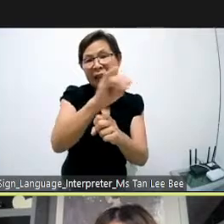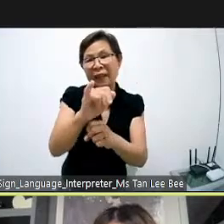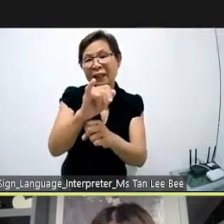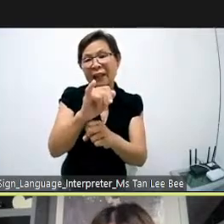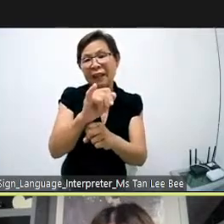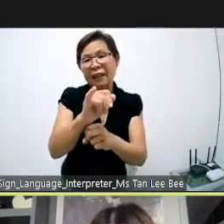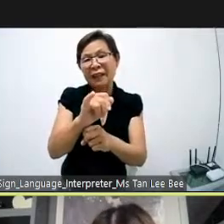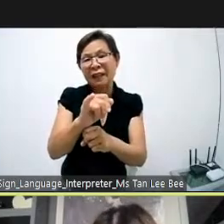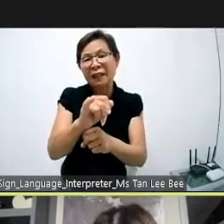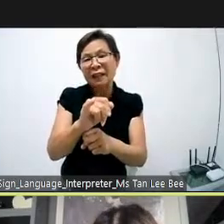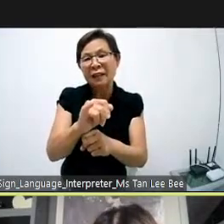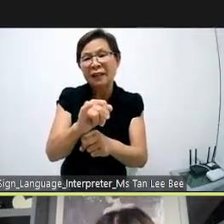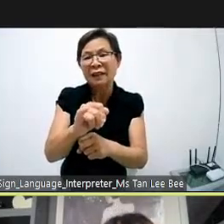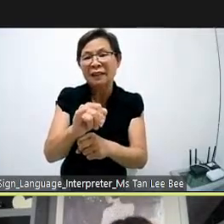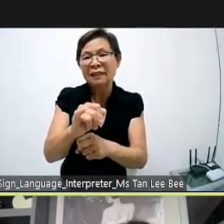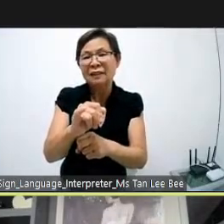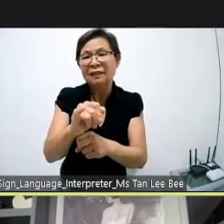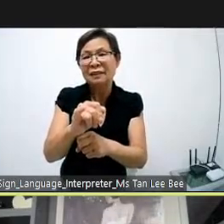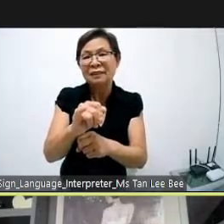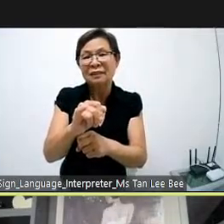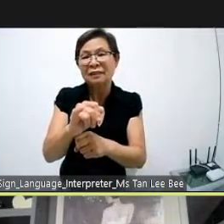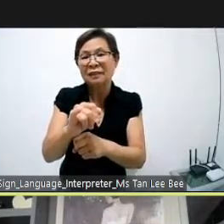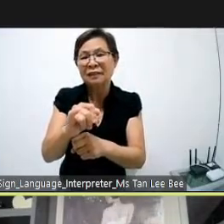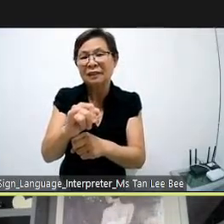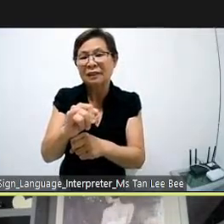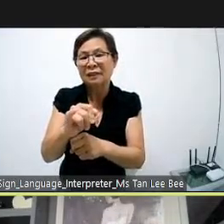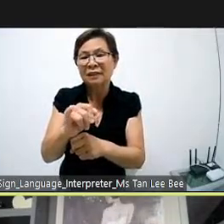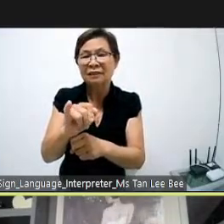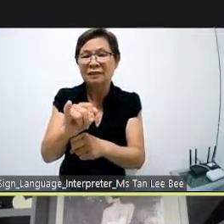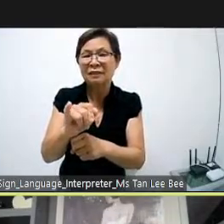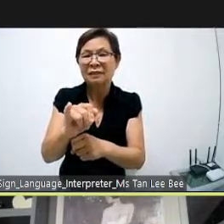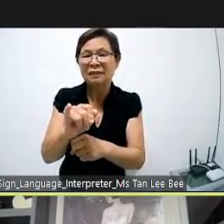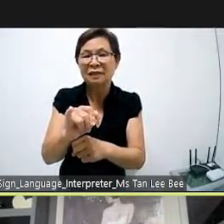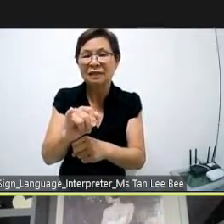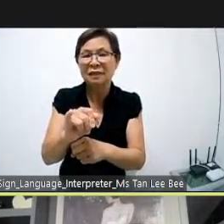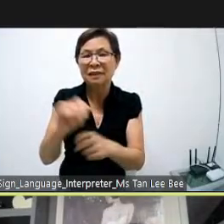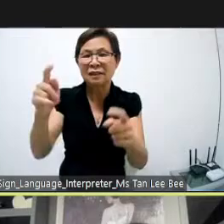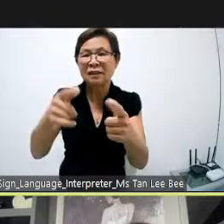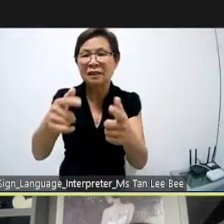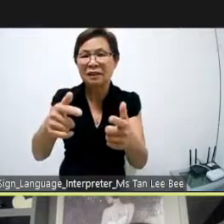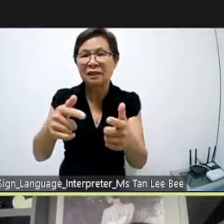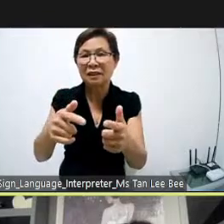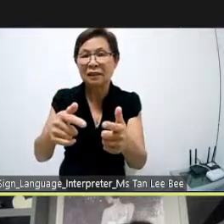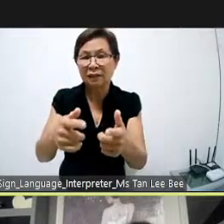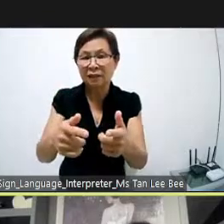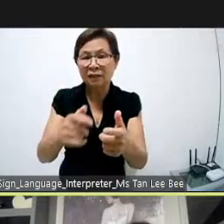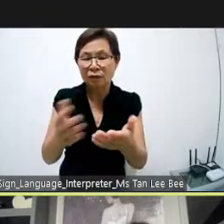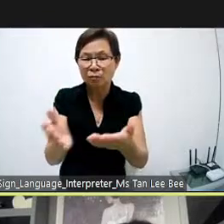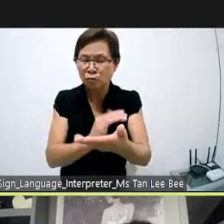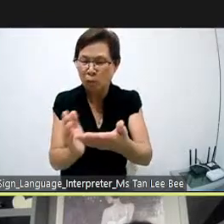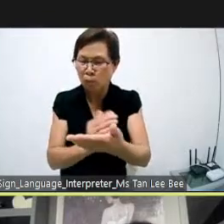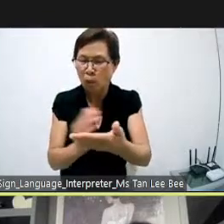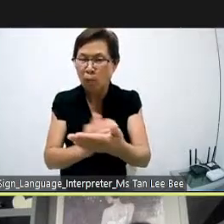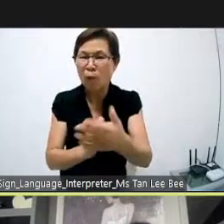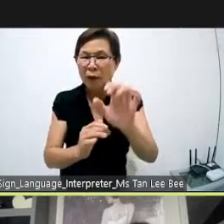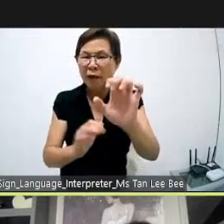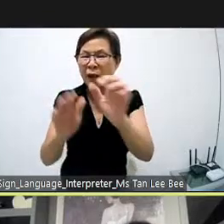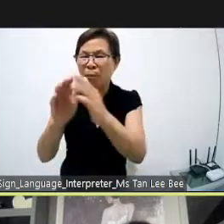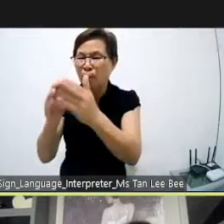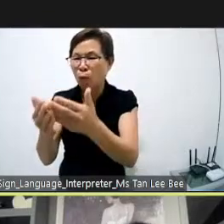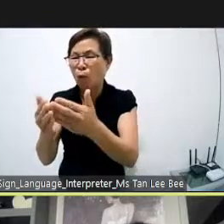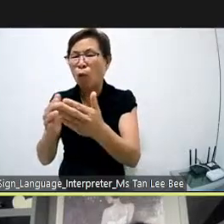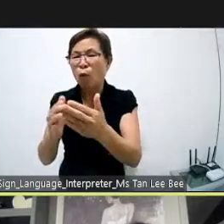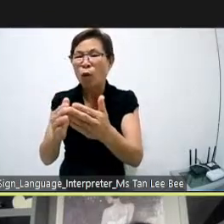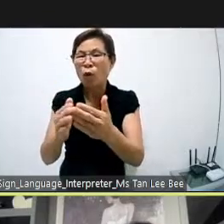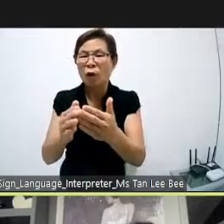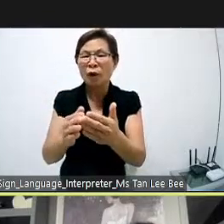depression detection. Our text-to-speech could turn 200 pages of ebook to audio book within